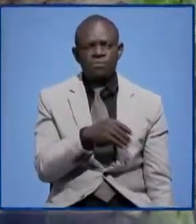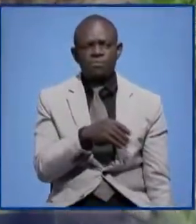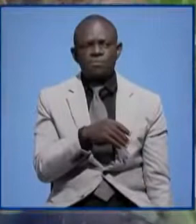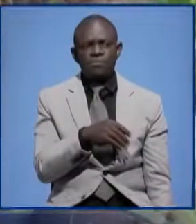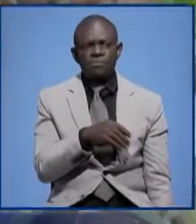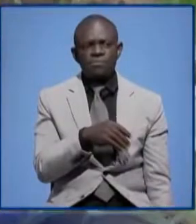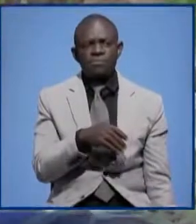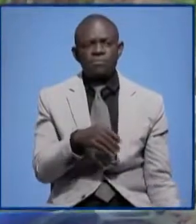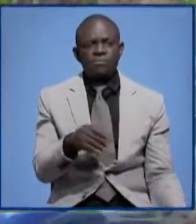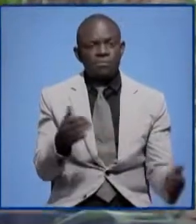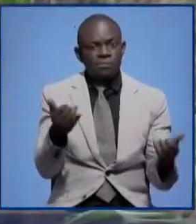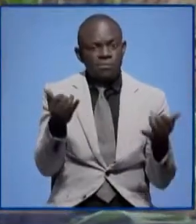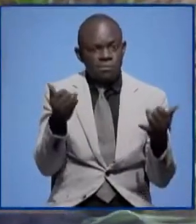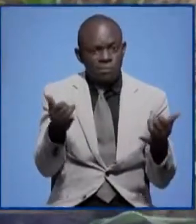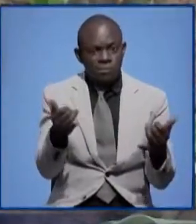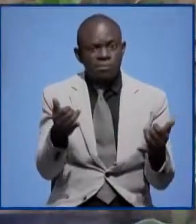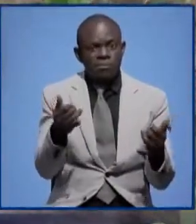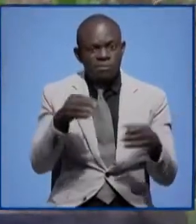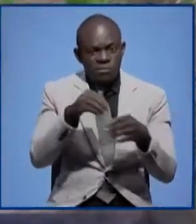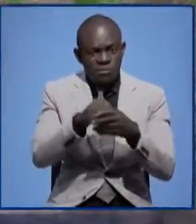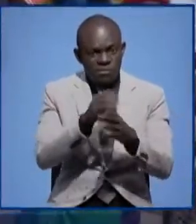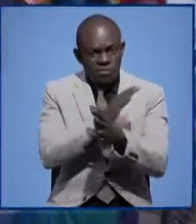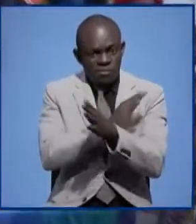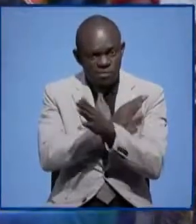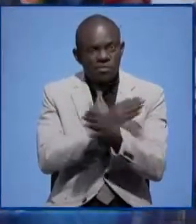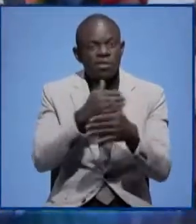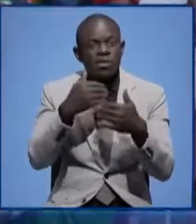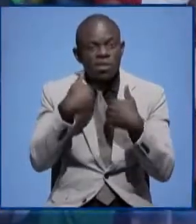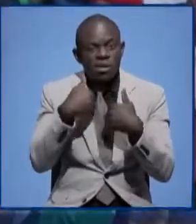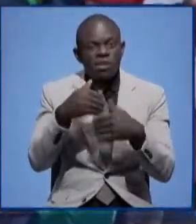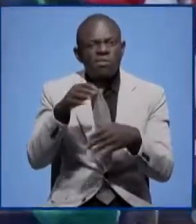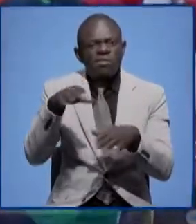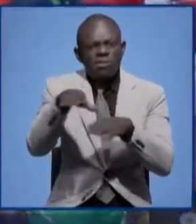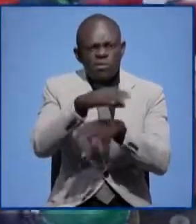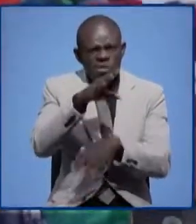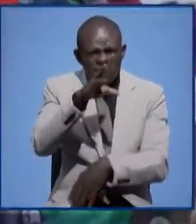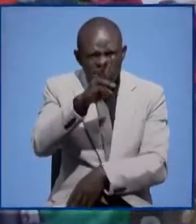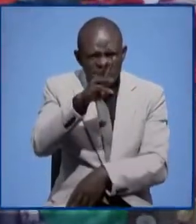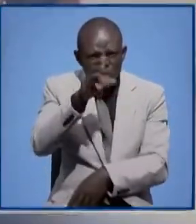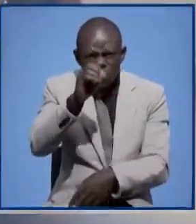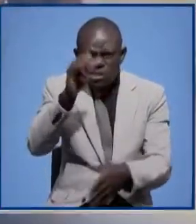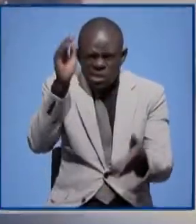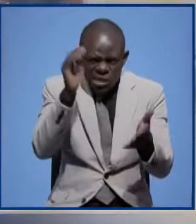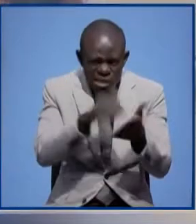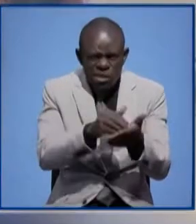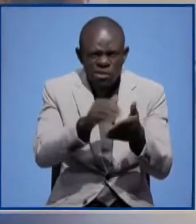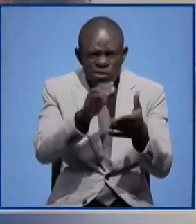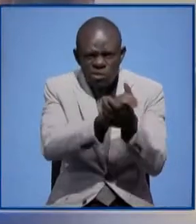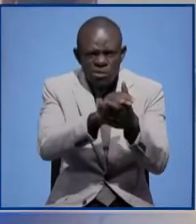over 60,000 registered cooperatives in the country. Only 30% of them are